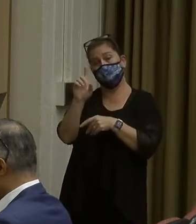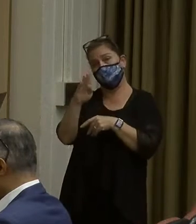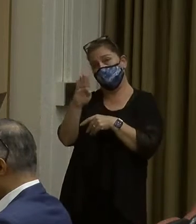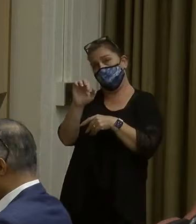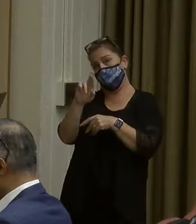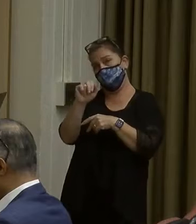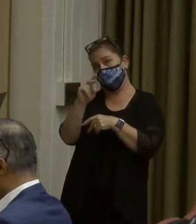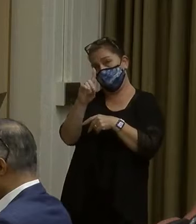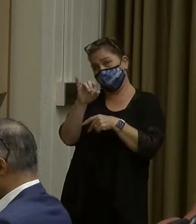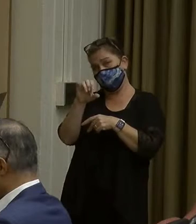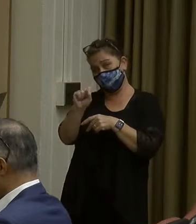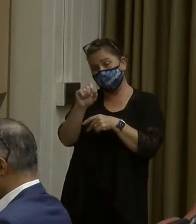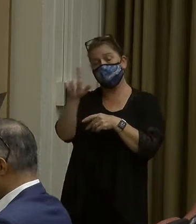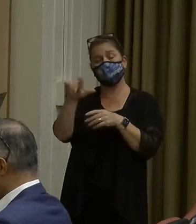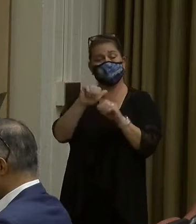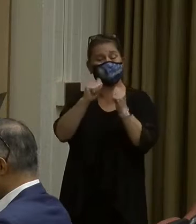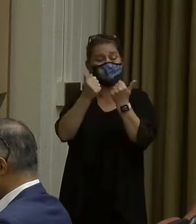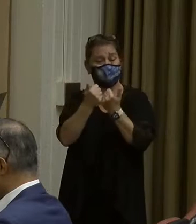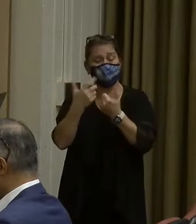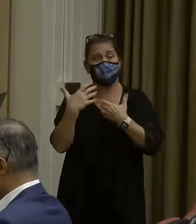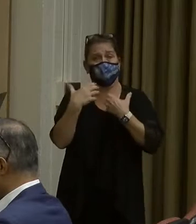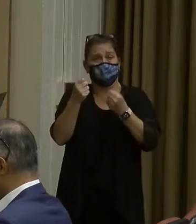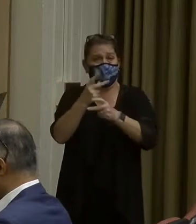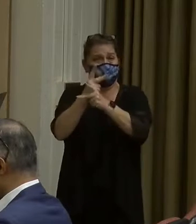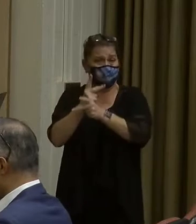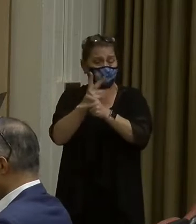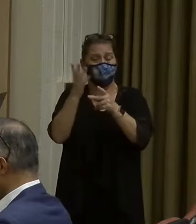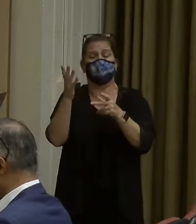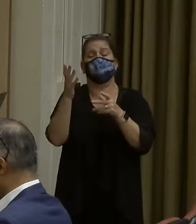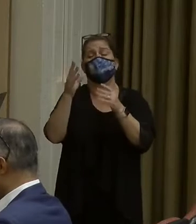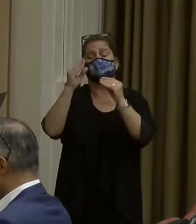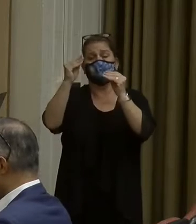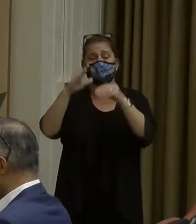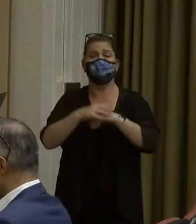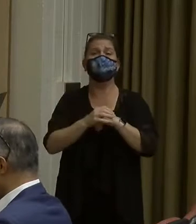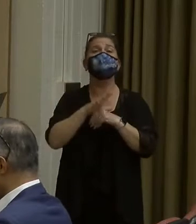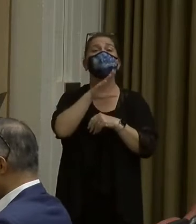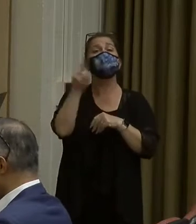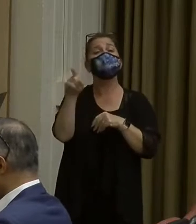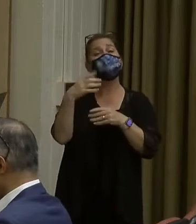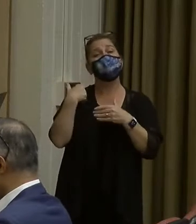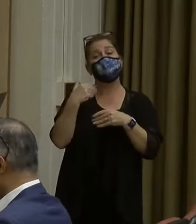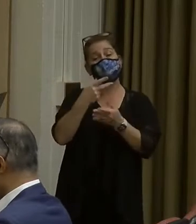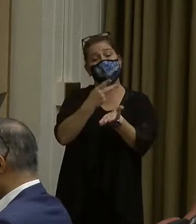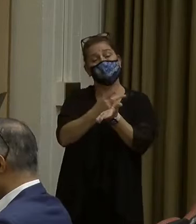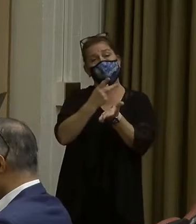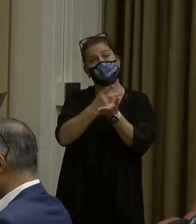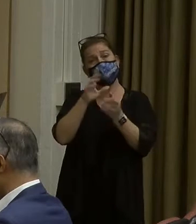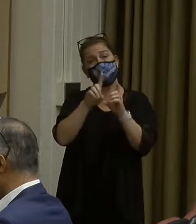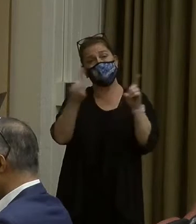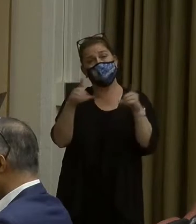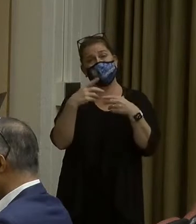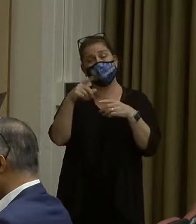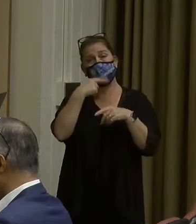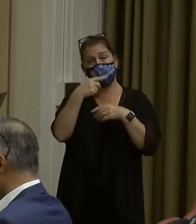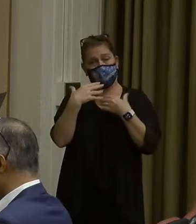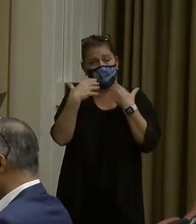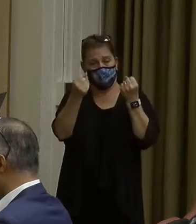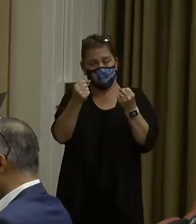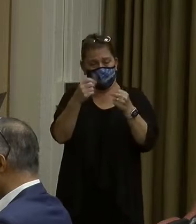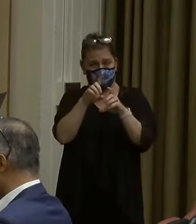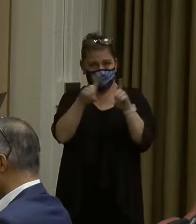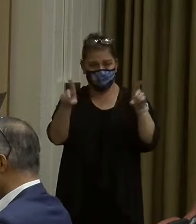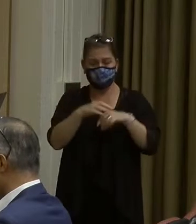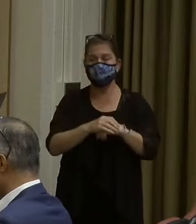University, where she was an Agency for Healthcare Research and Quality Fellow. And she holds a master's in public health degree from New York Medical